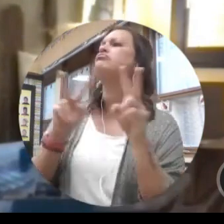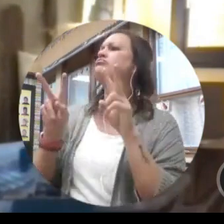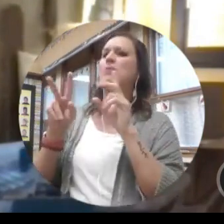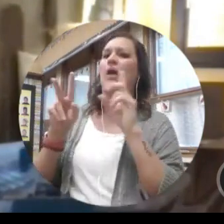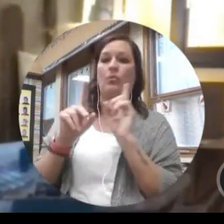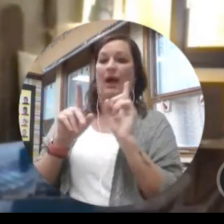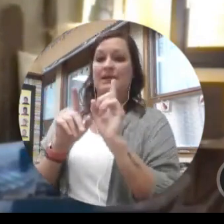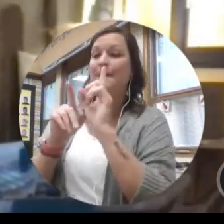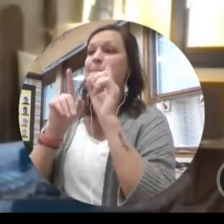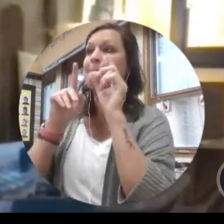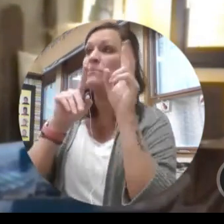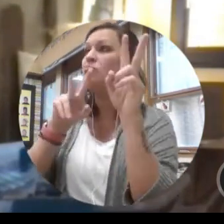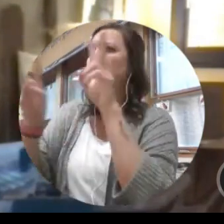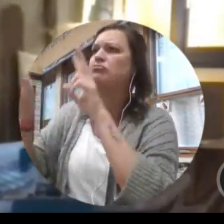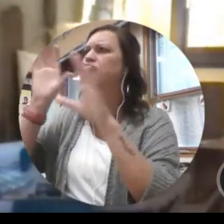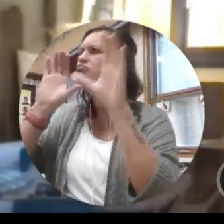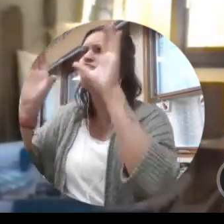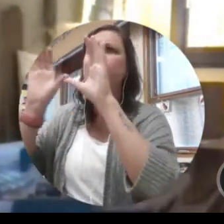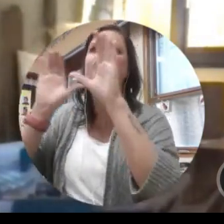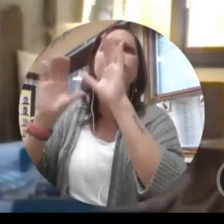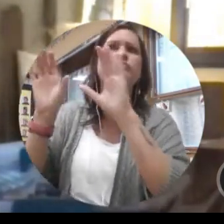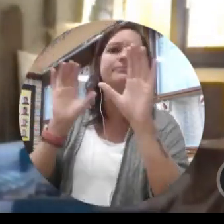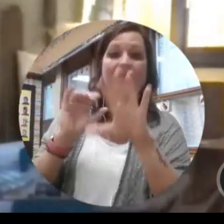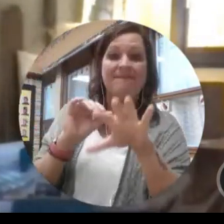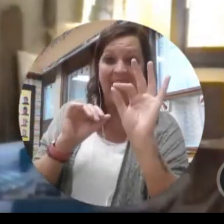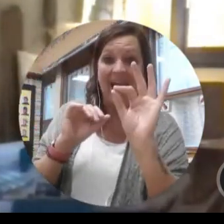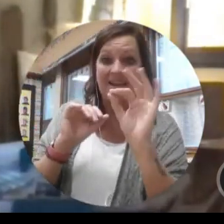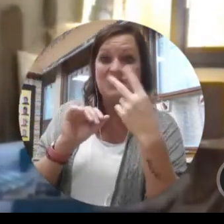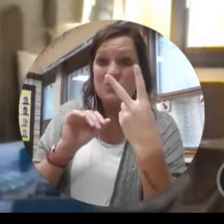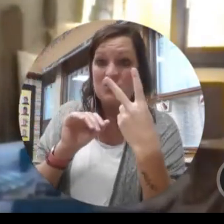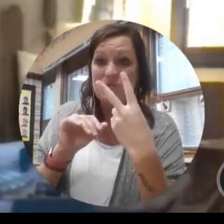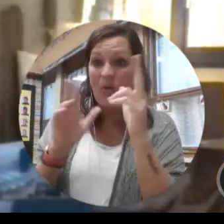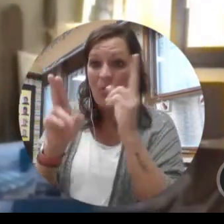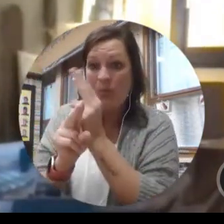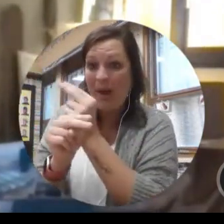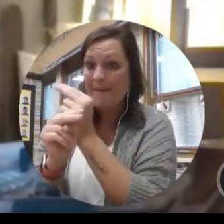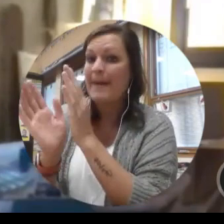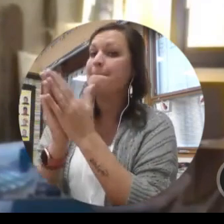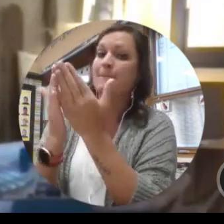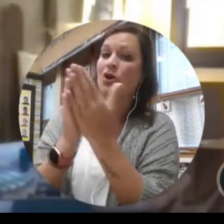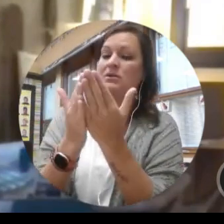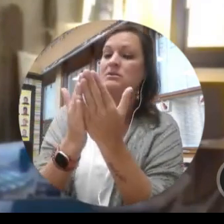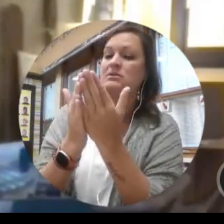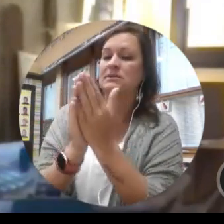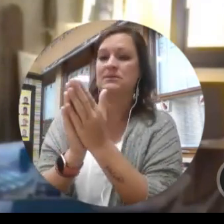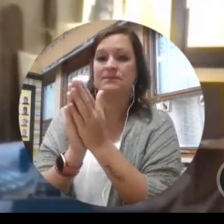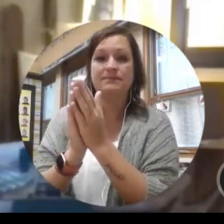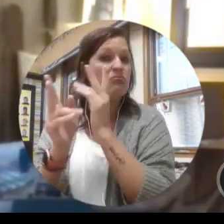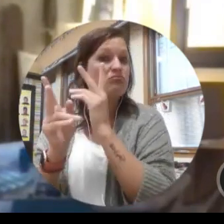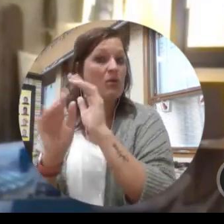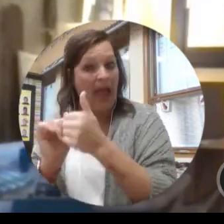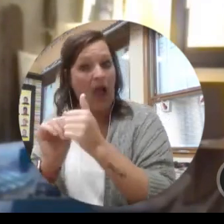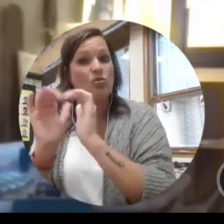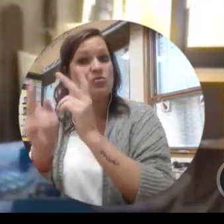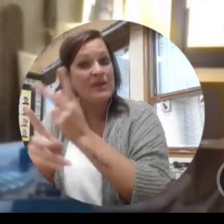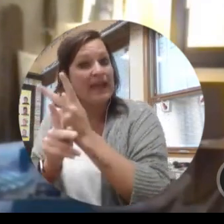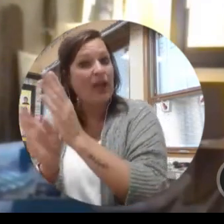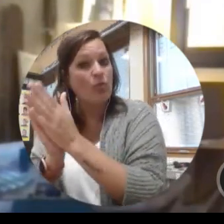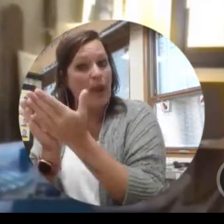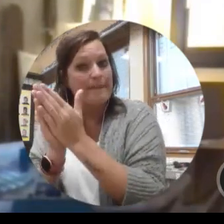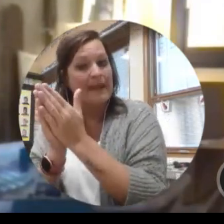choice. Then they always picked Mom. I found 2 good rabbit books on rabbit care and took them to the desk to sign them